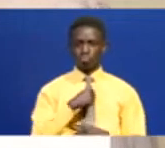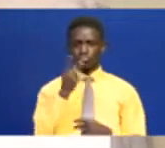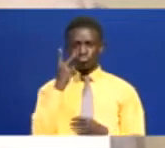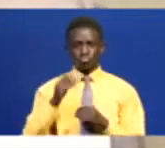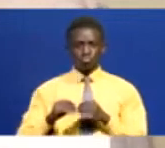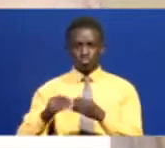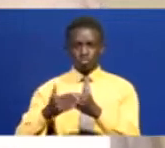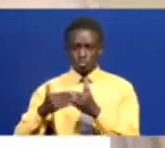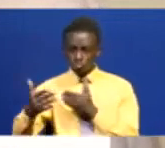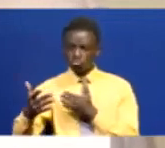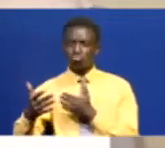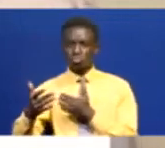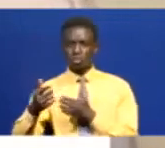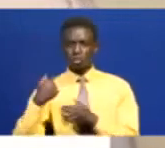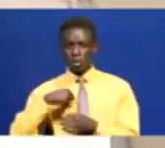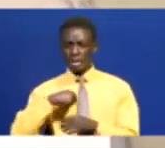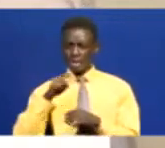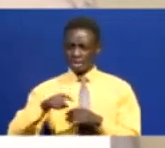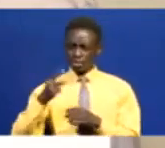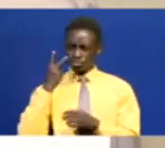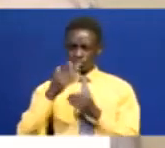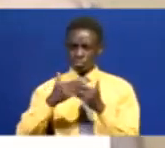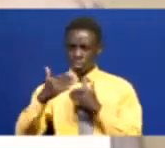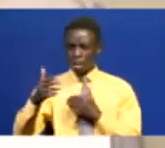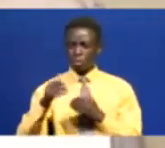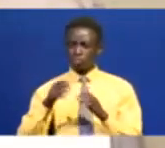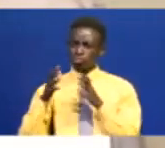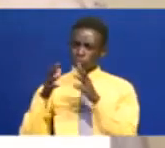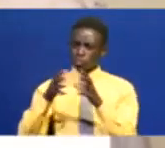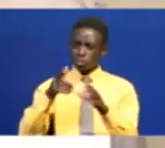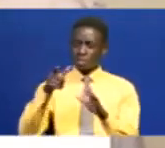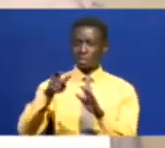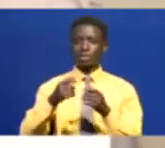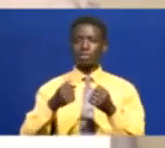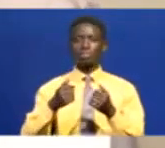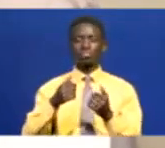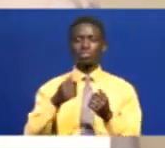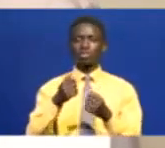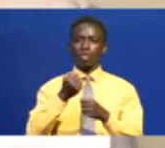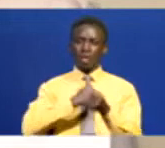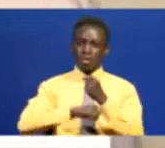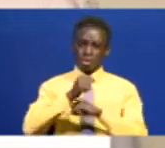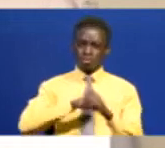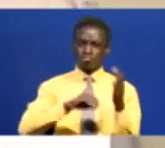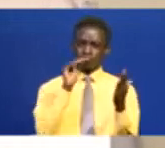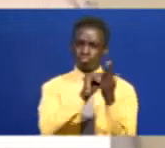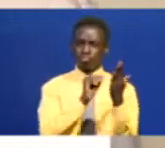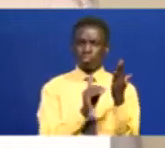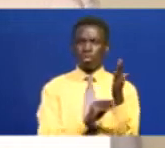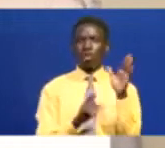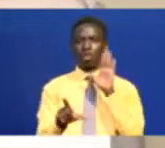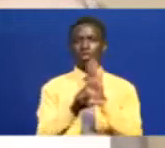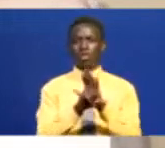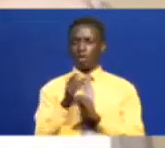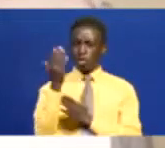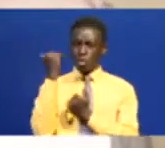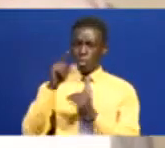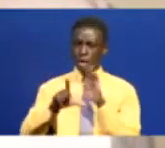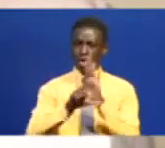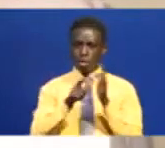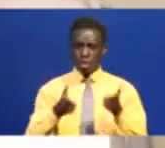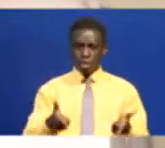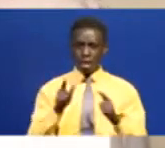through amendments in the law to ensure that transparency is enhanced and that the law allows for that to